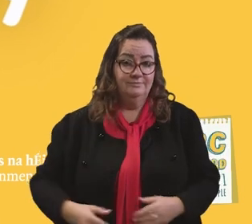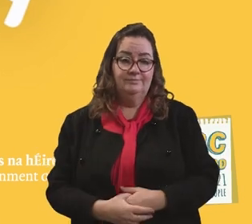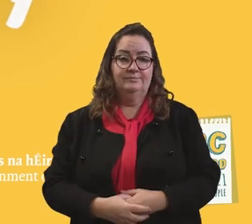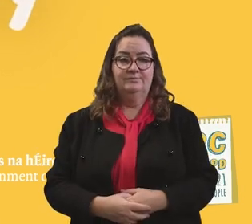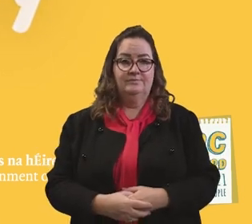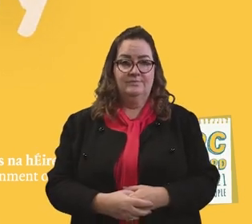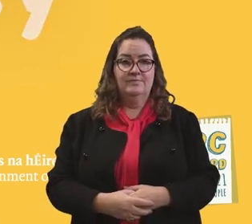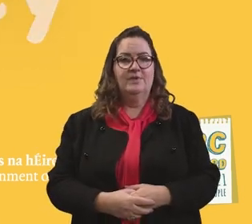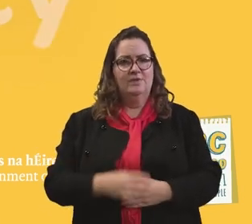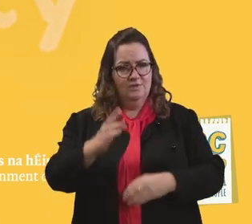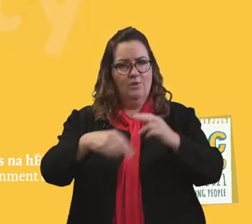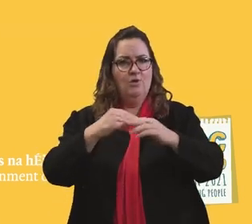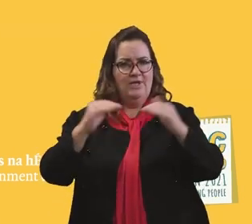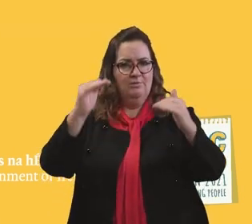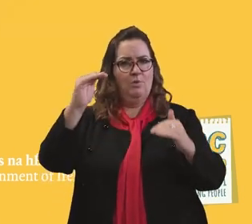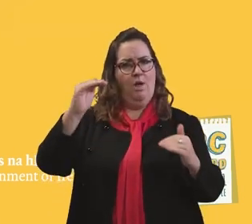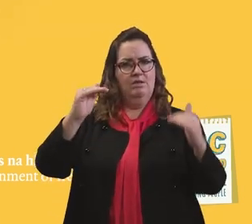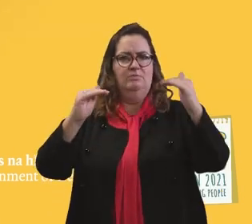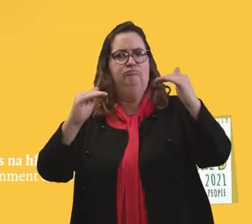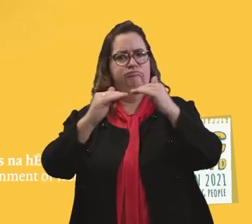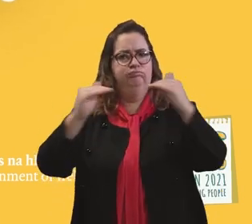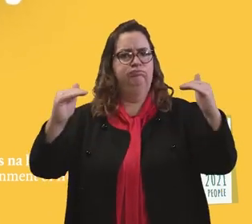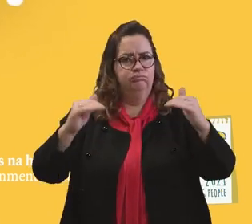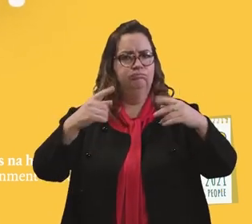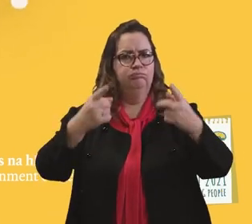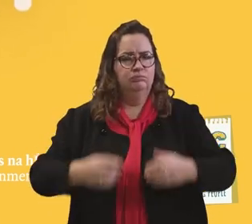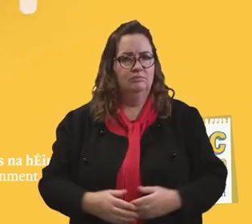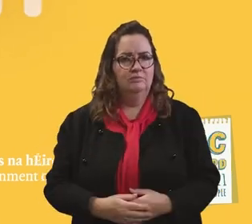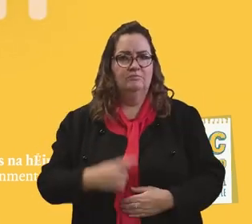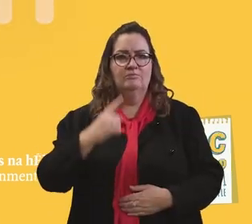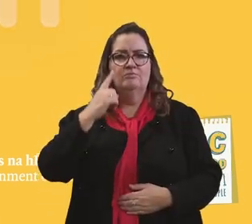Address inequality. Get rid of racism.